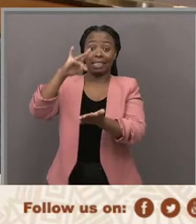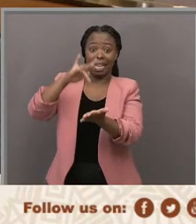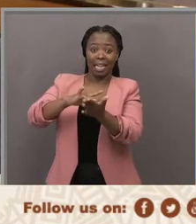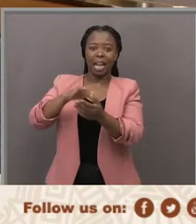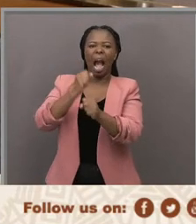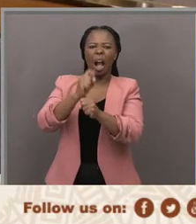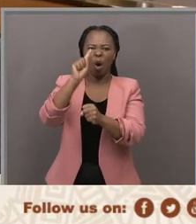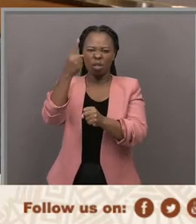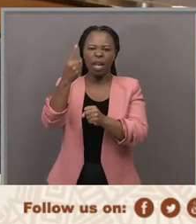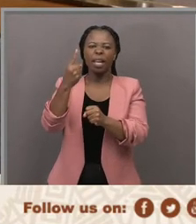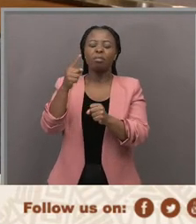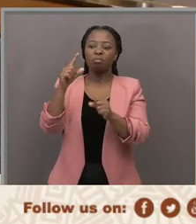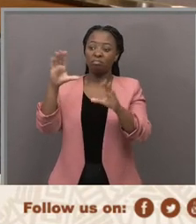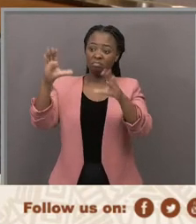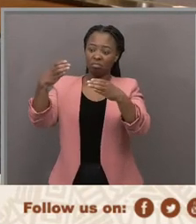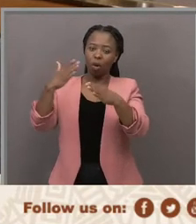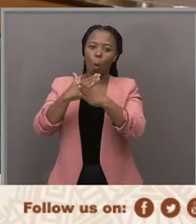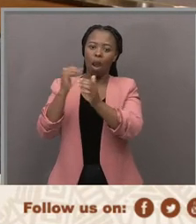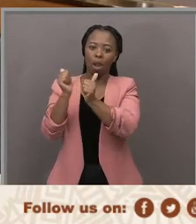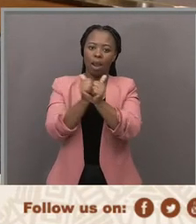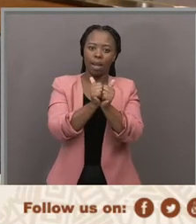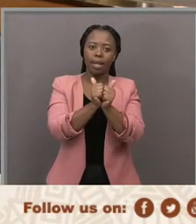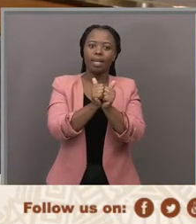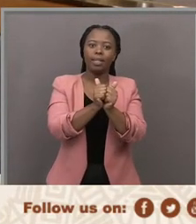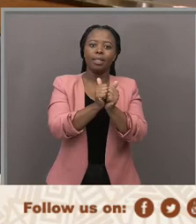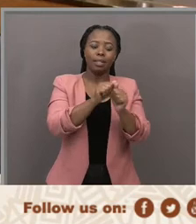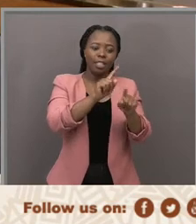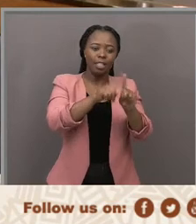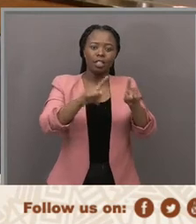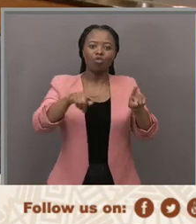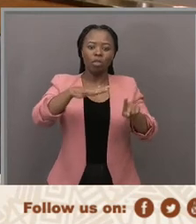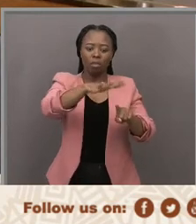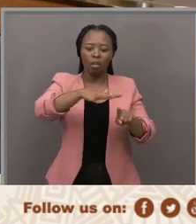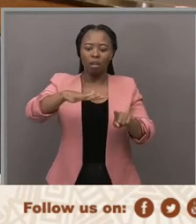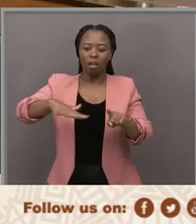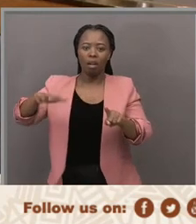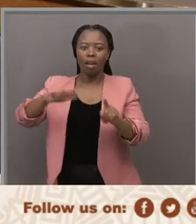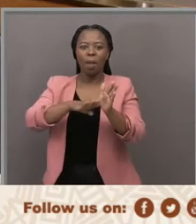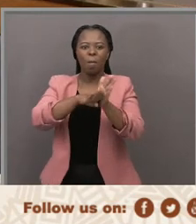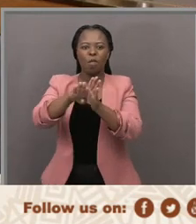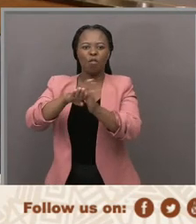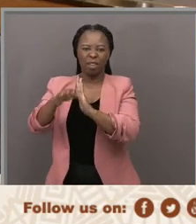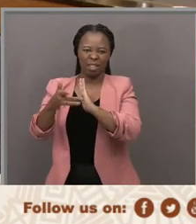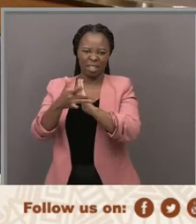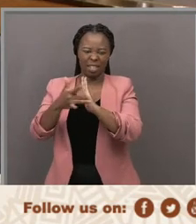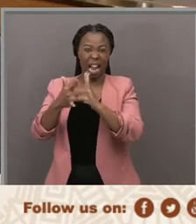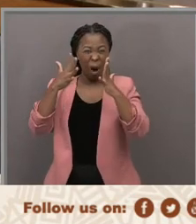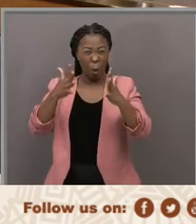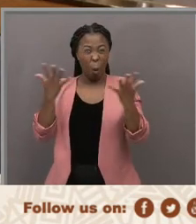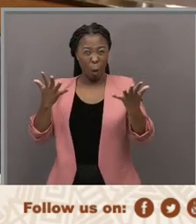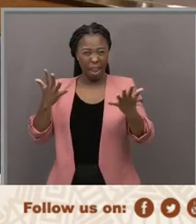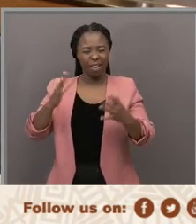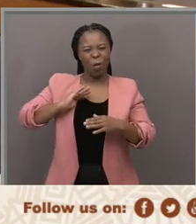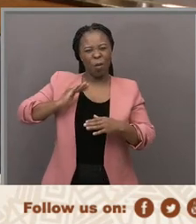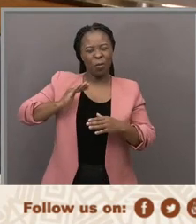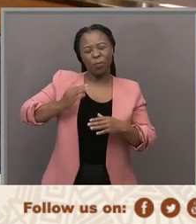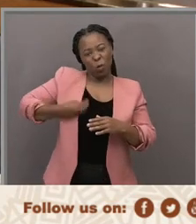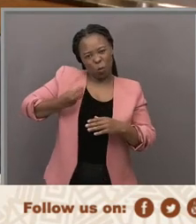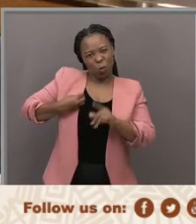digital skills amongst the different sections of our population, particularly amongst the youth. We have a